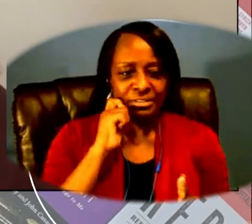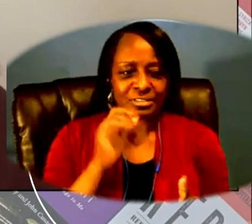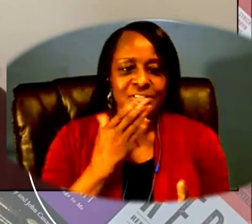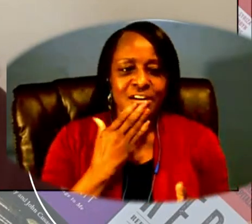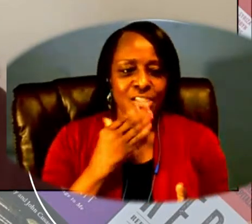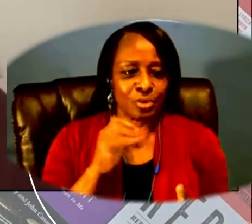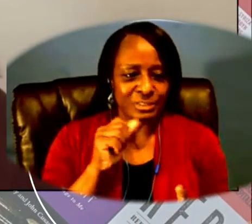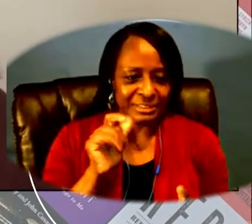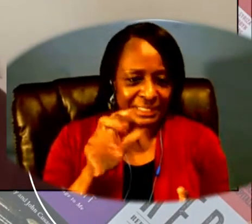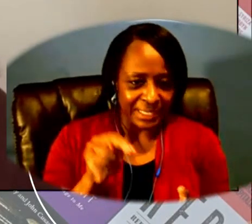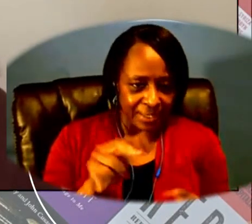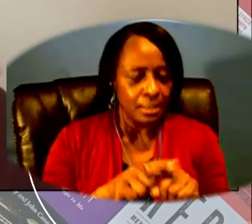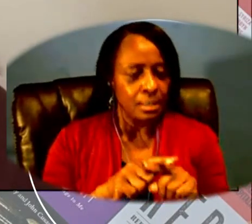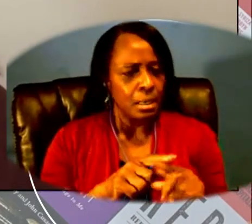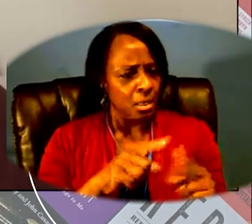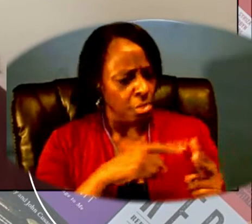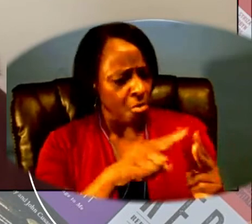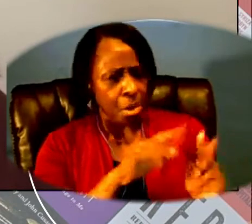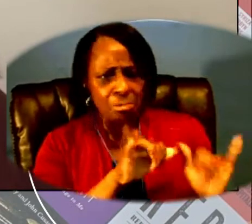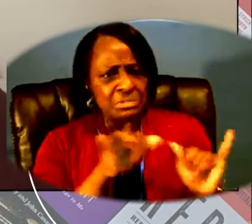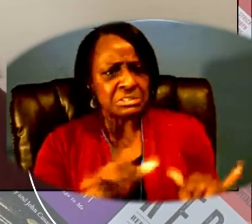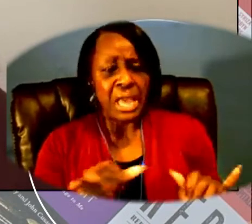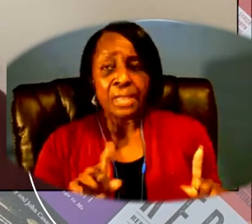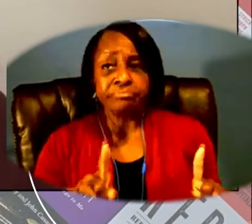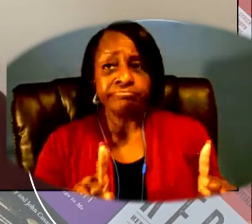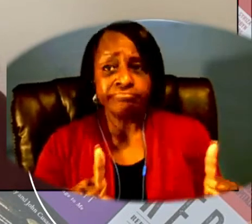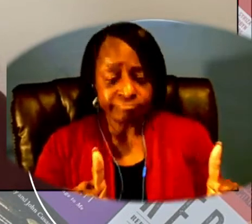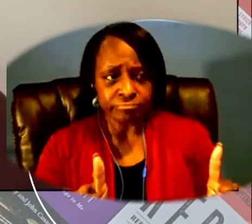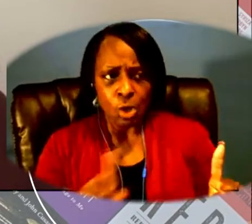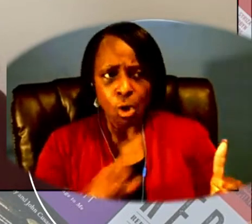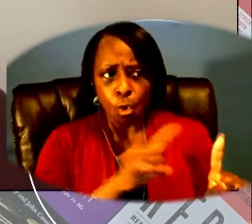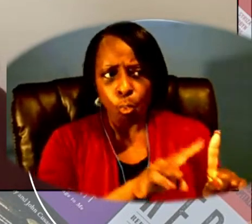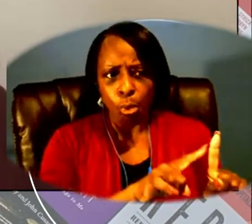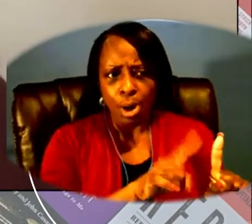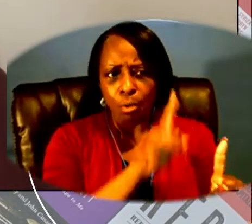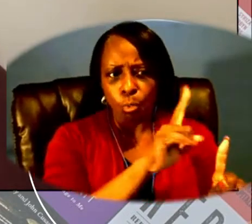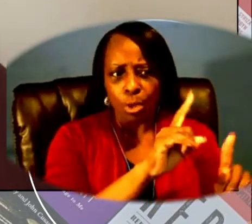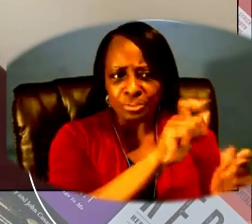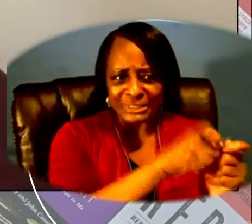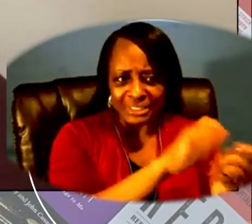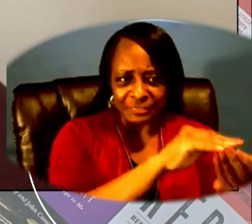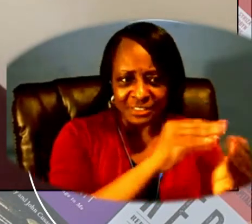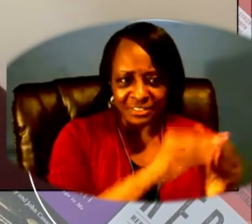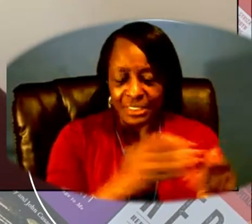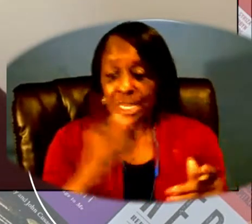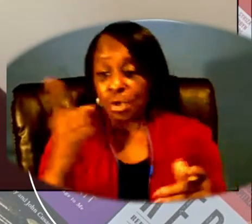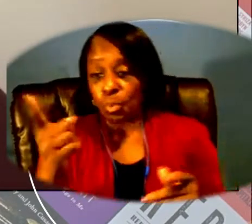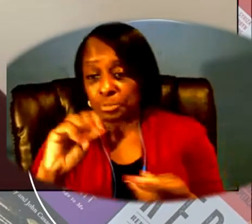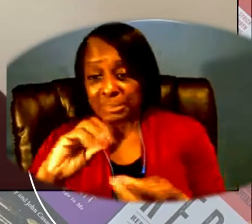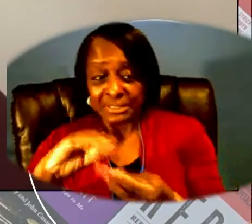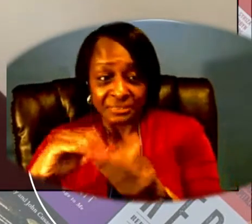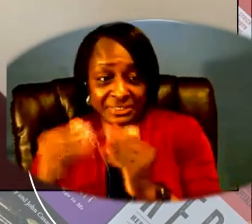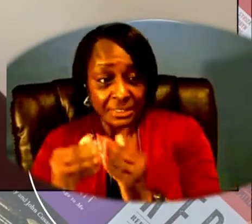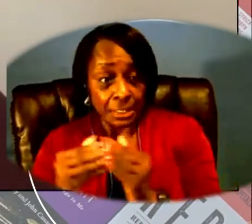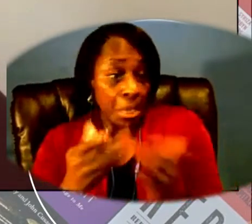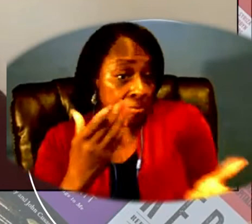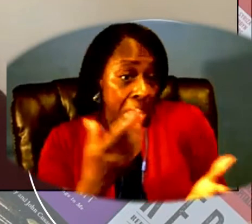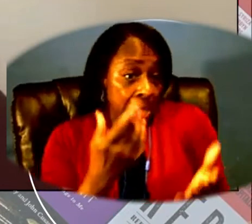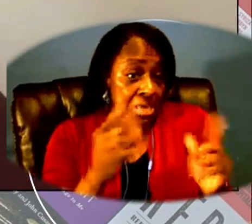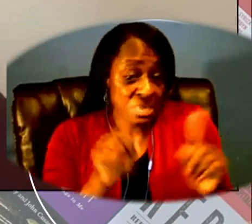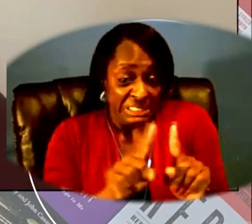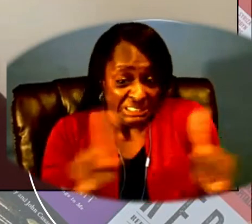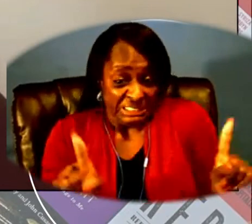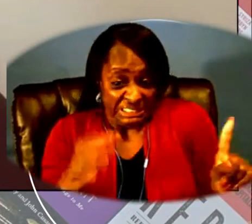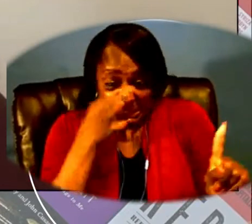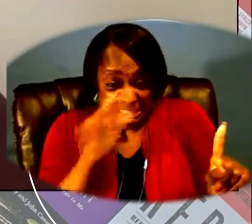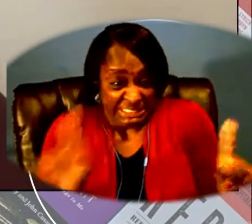the same things at the same time, just one's in one city and one's in the other, or one's in one block and one's in another.